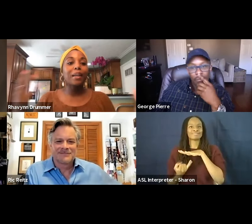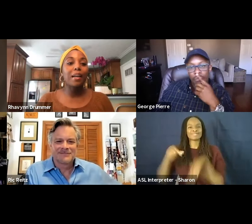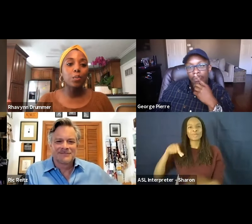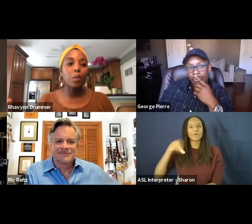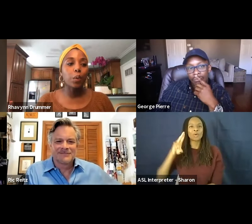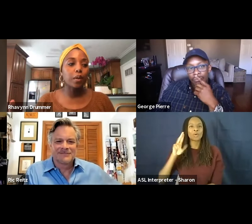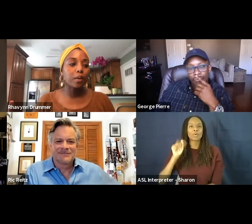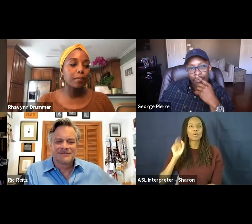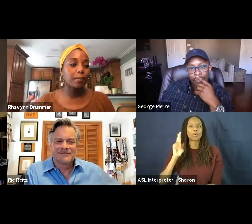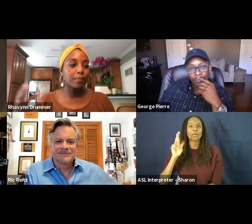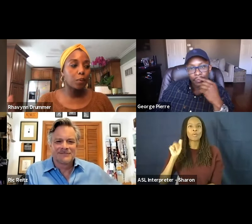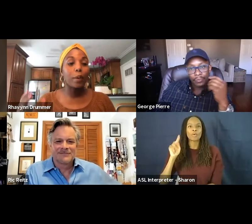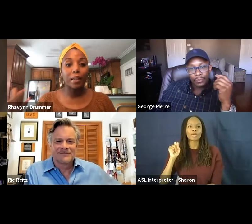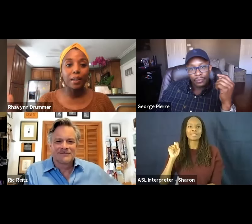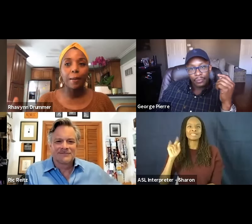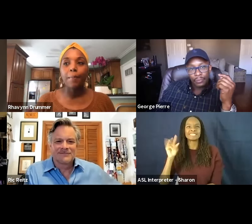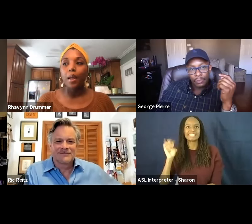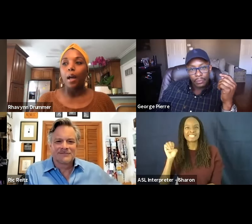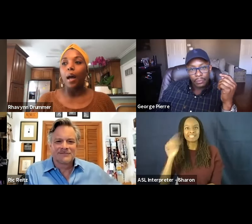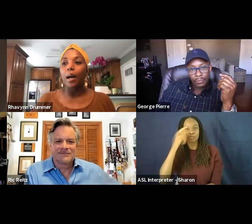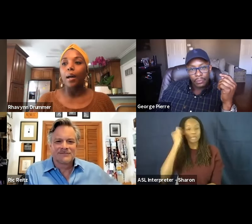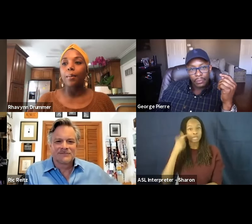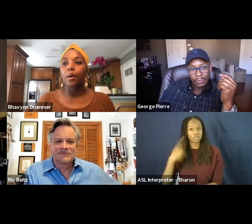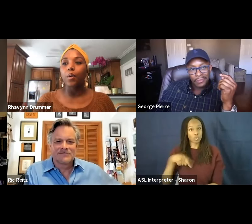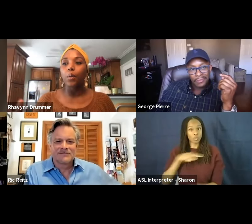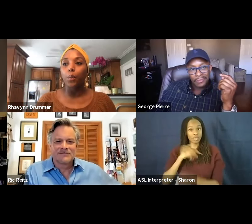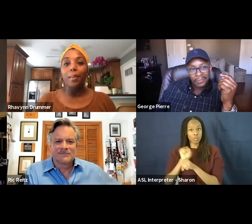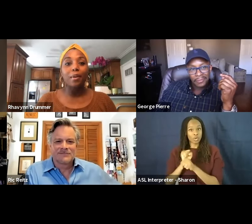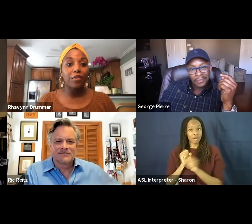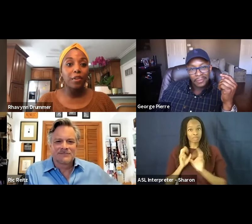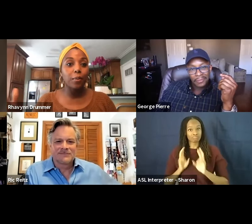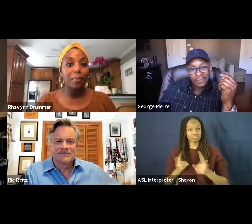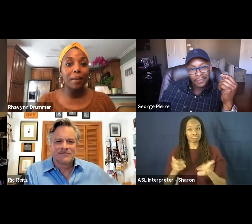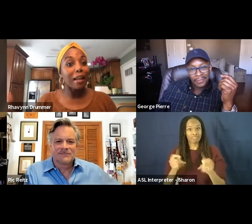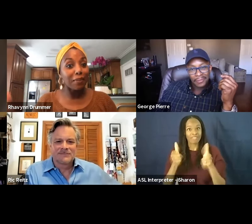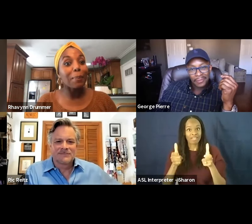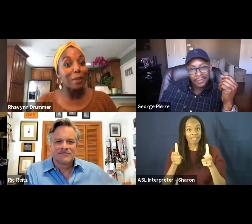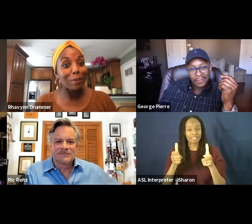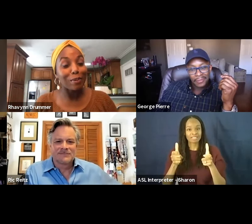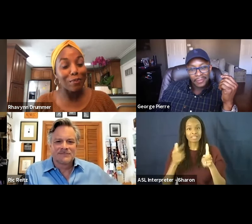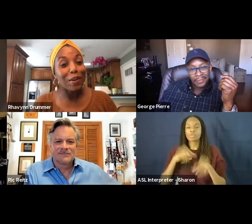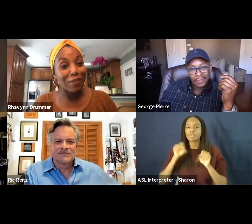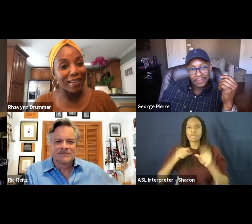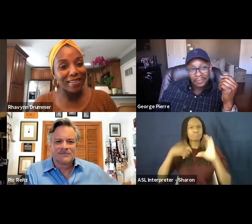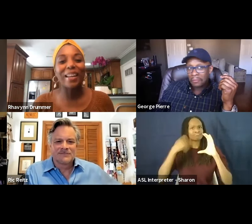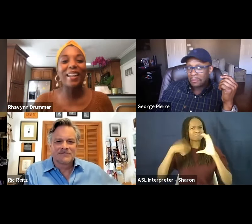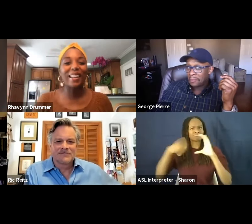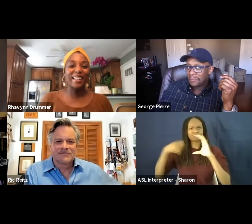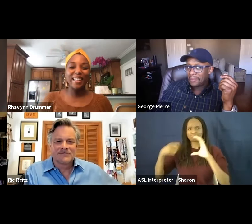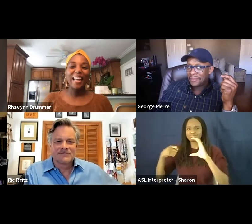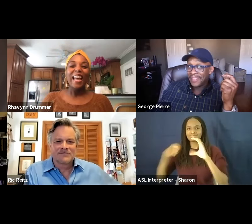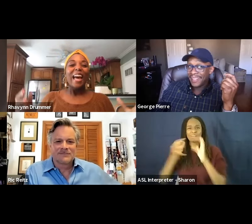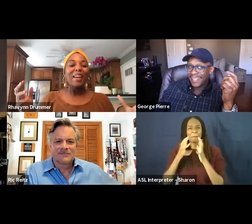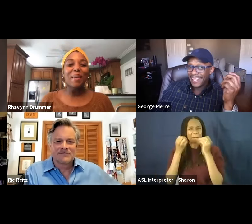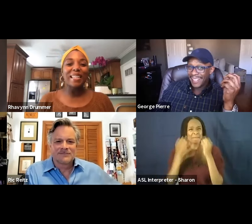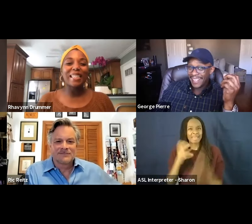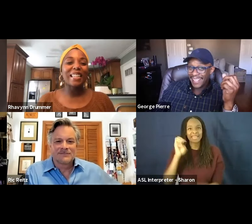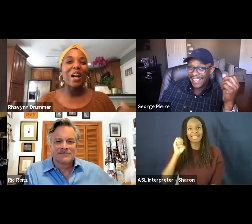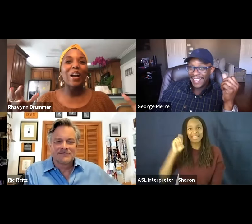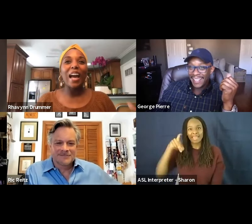so because we work quickly, we're able to film a lot of episodes very fast.